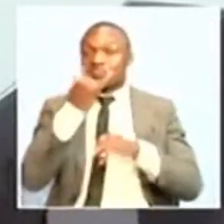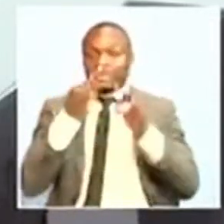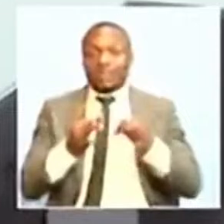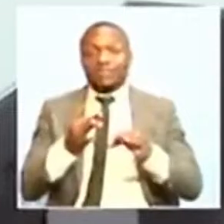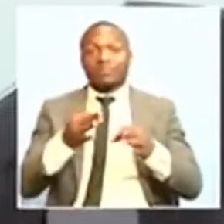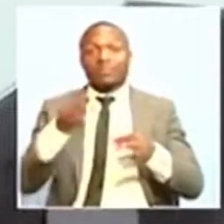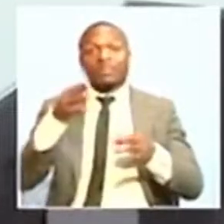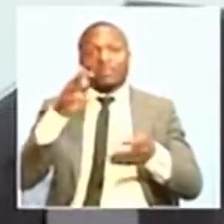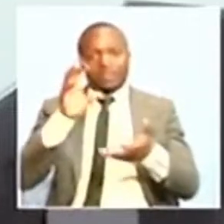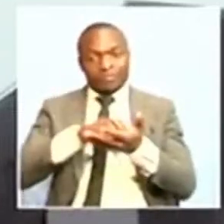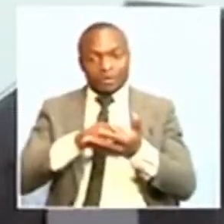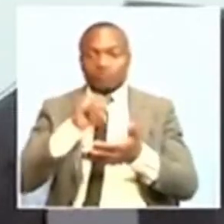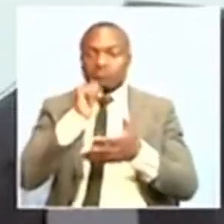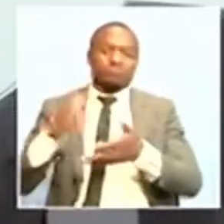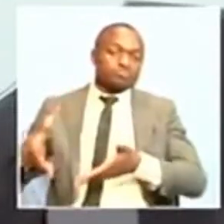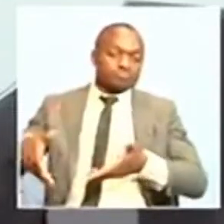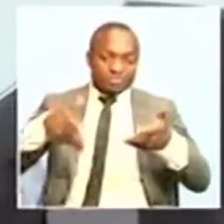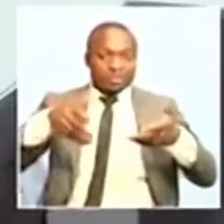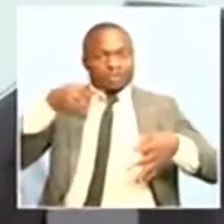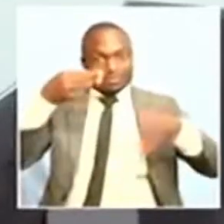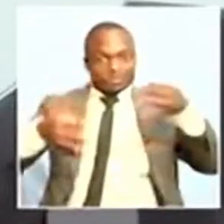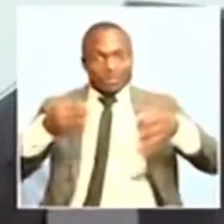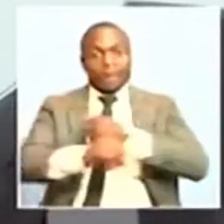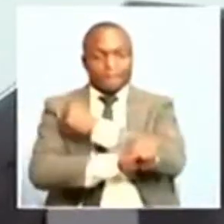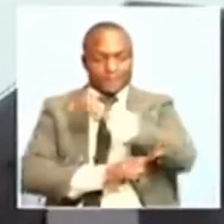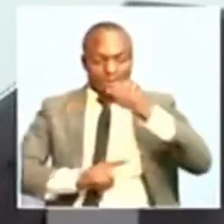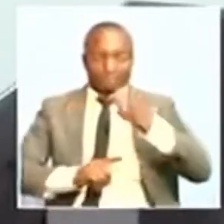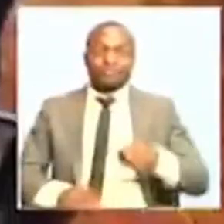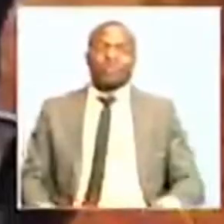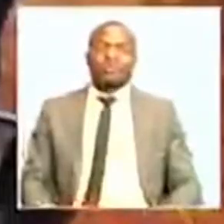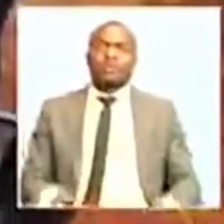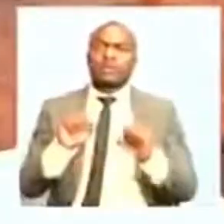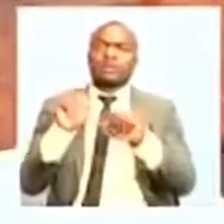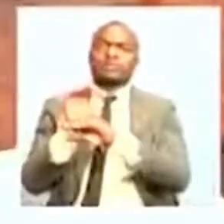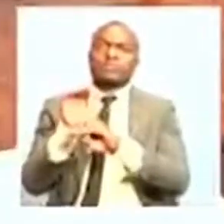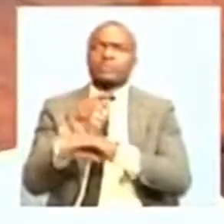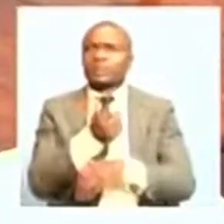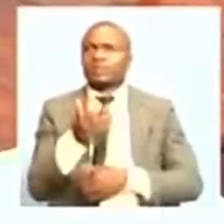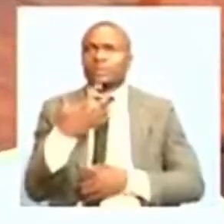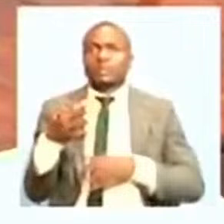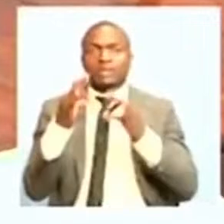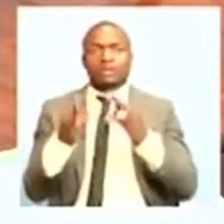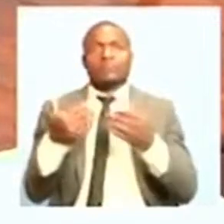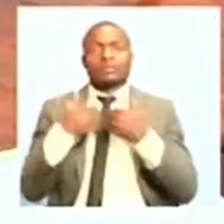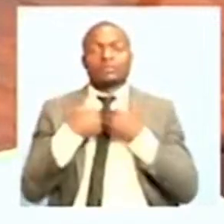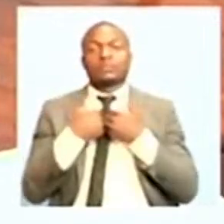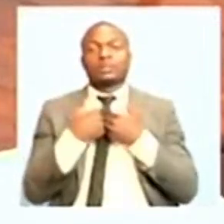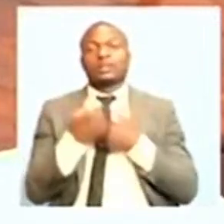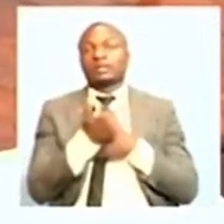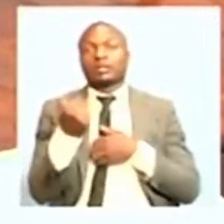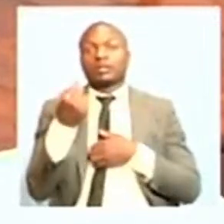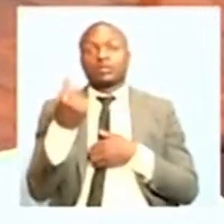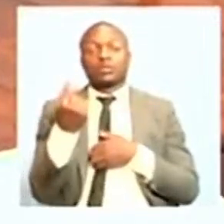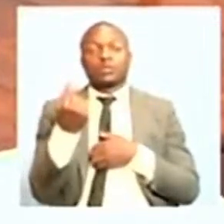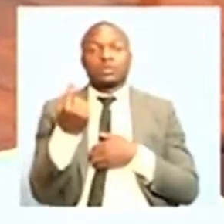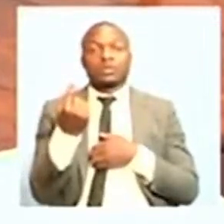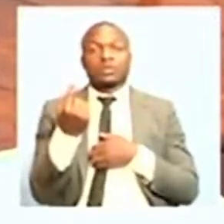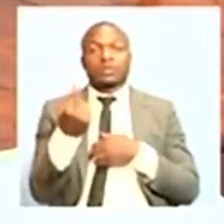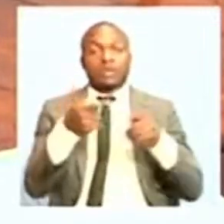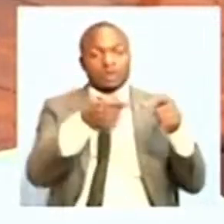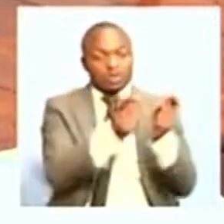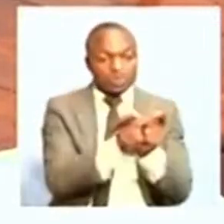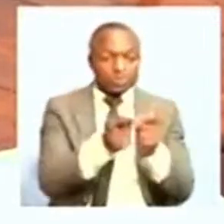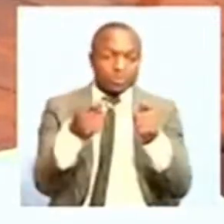court, are penalized. Okay. Would you comment on anything, if at all you have any, in terms of the classification